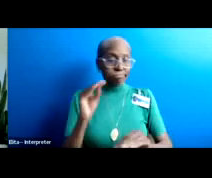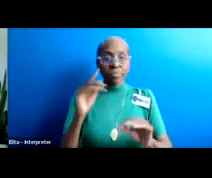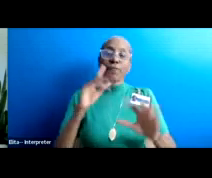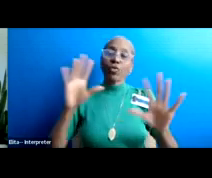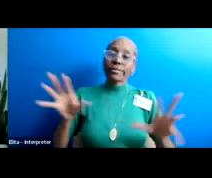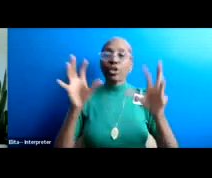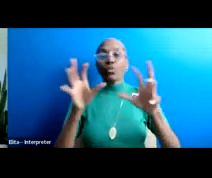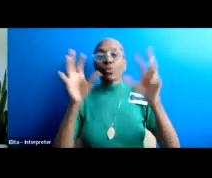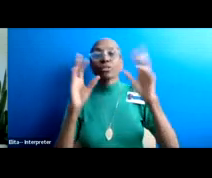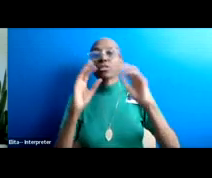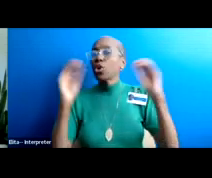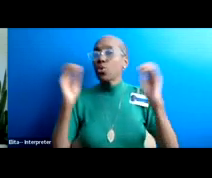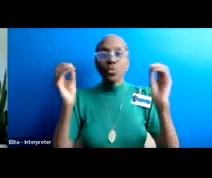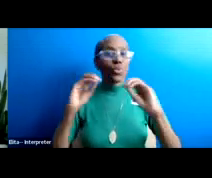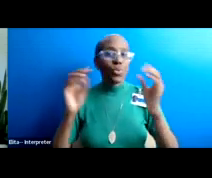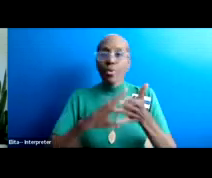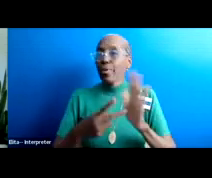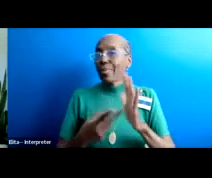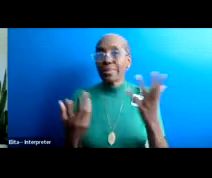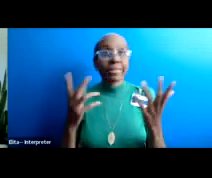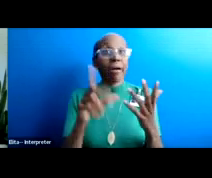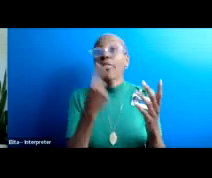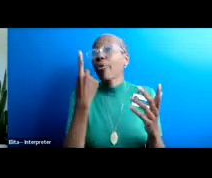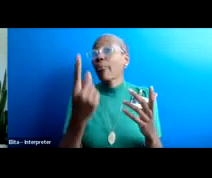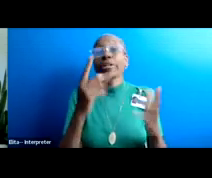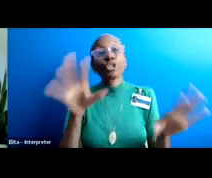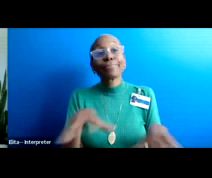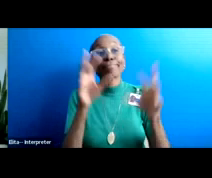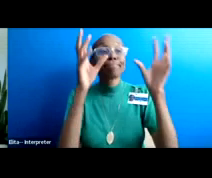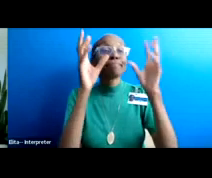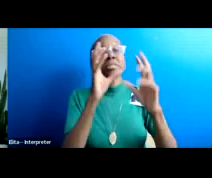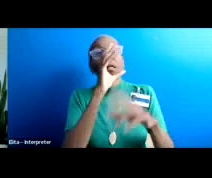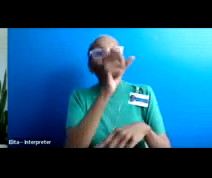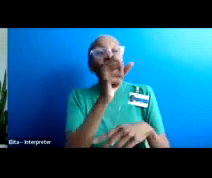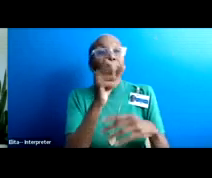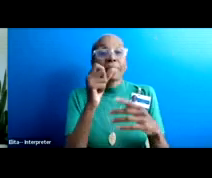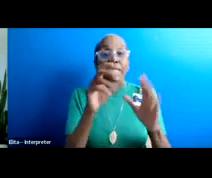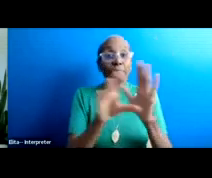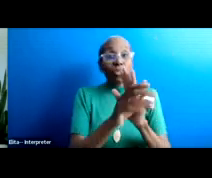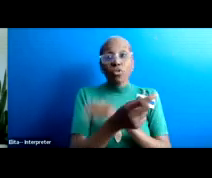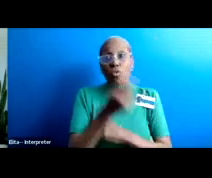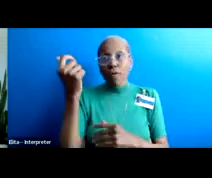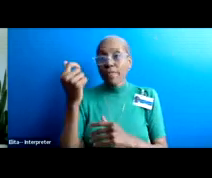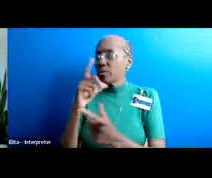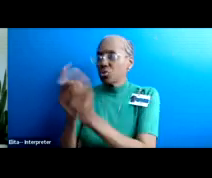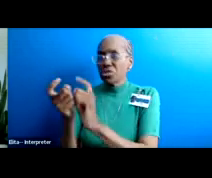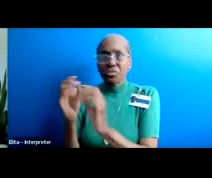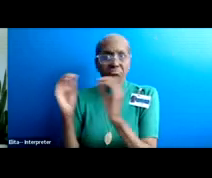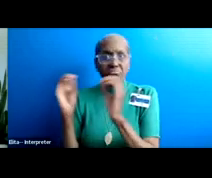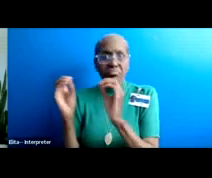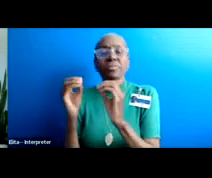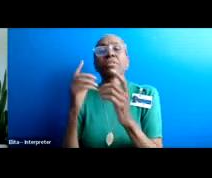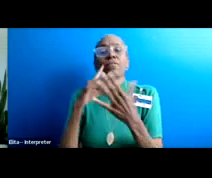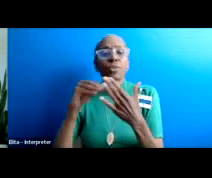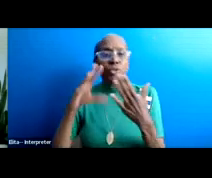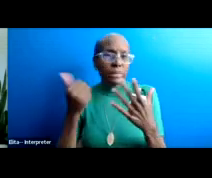decoration. They have no purpose other than decoration. So if the image was removed, it wouldn't change anything for the